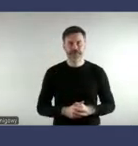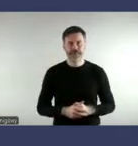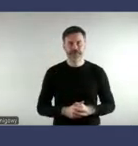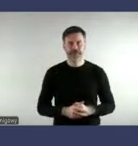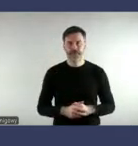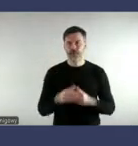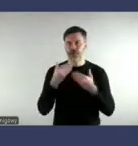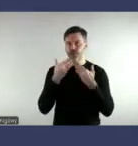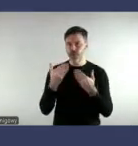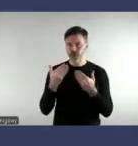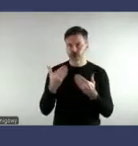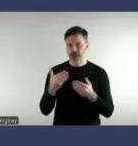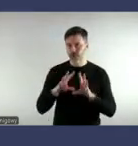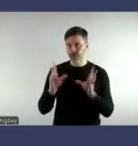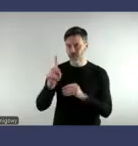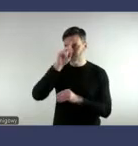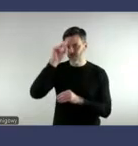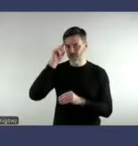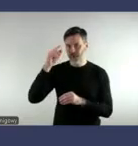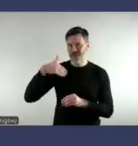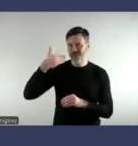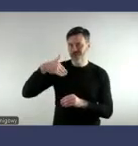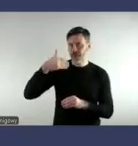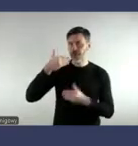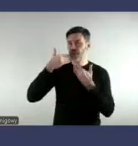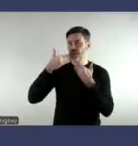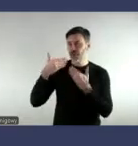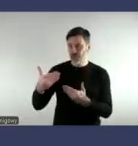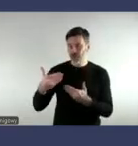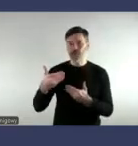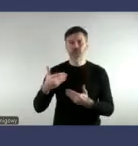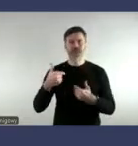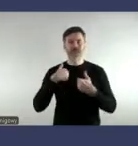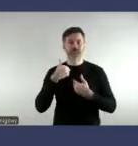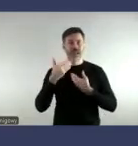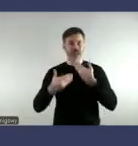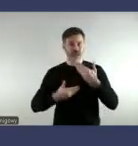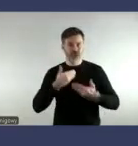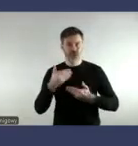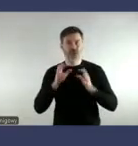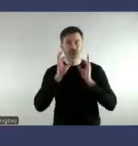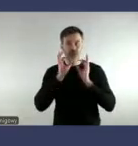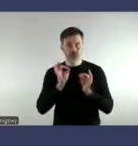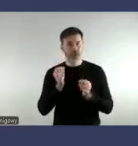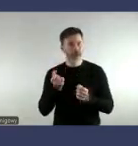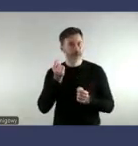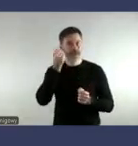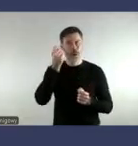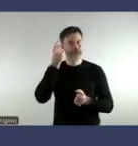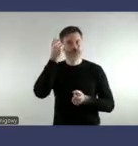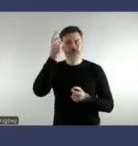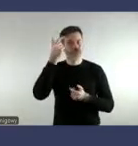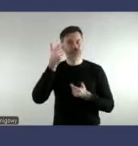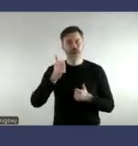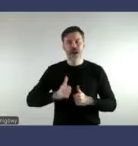I'd like to thank everyone for the preparation of this seminar, and I'd like to wish you good